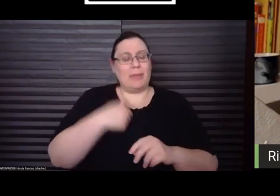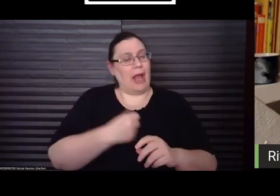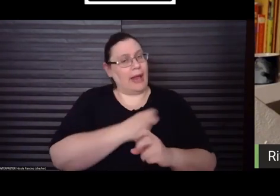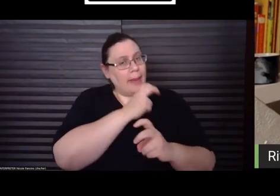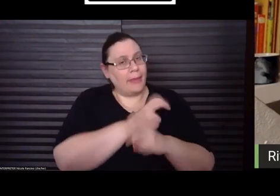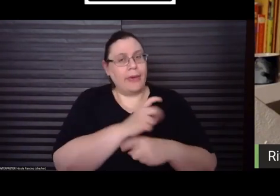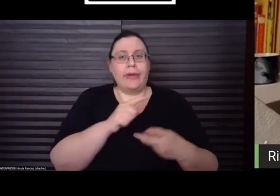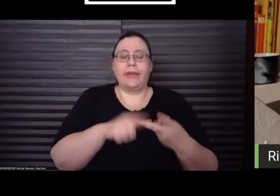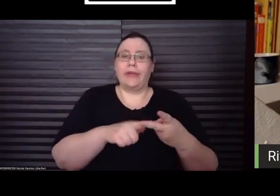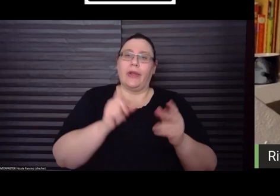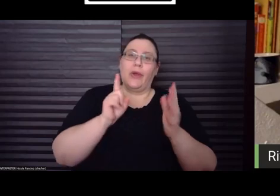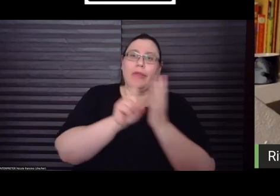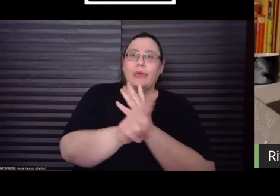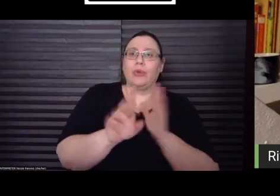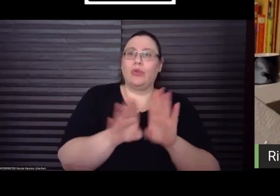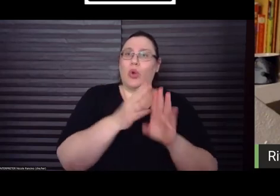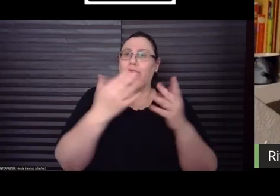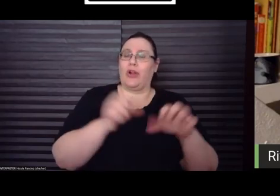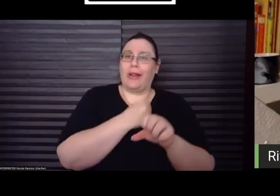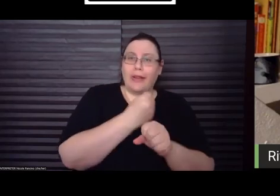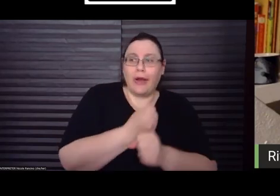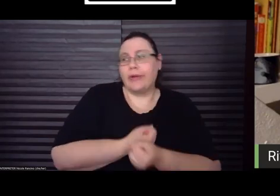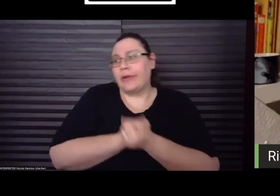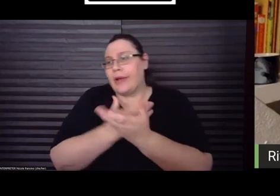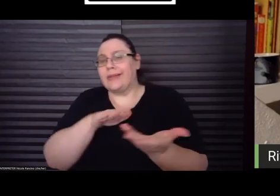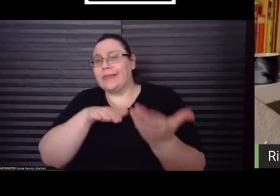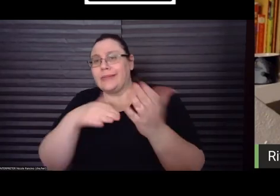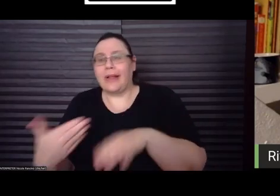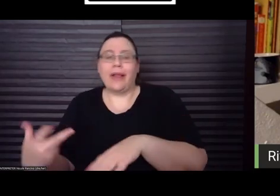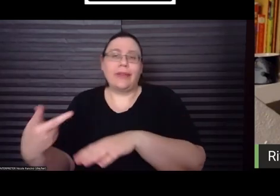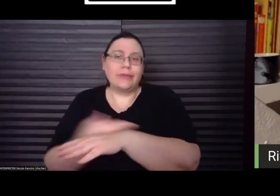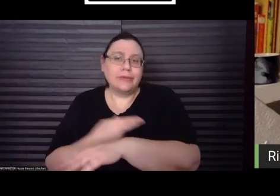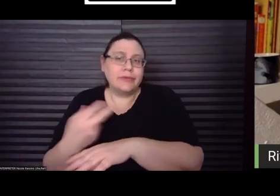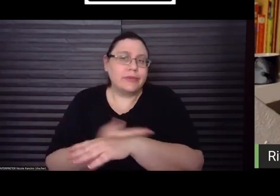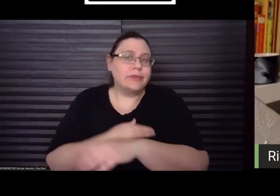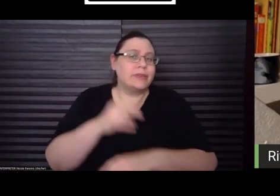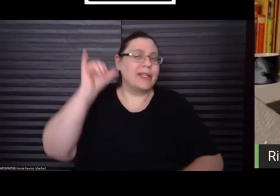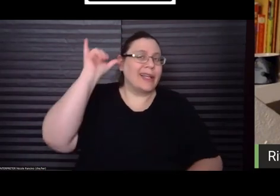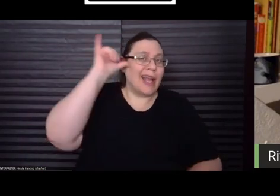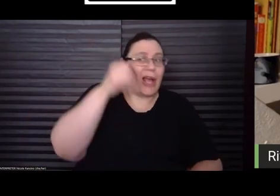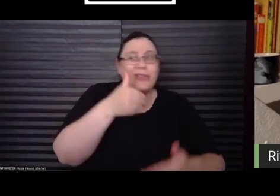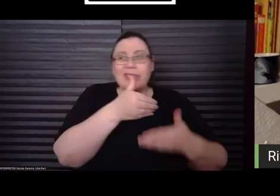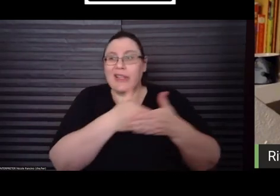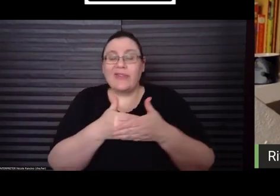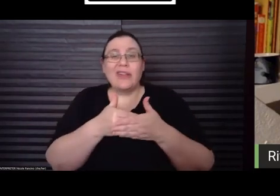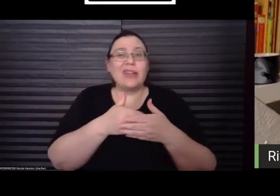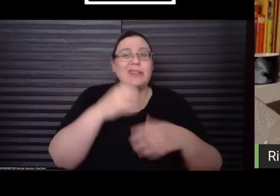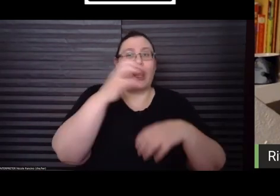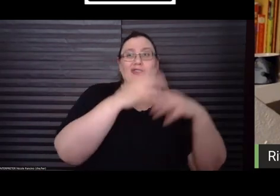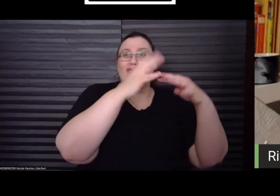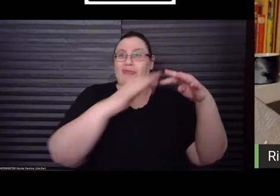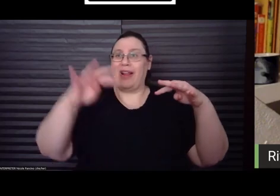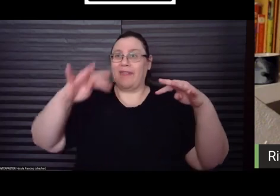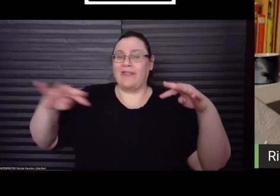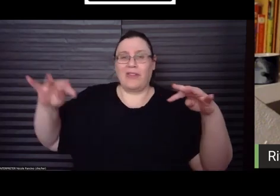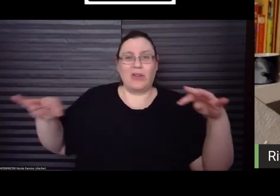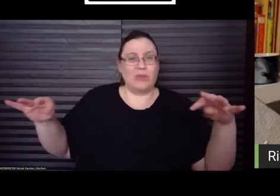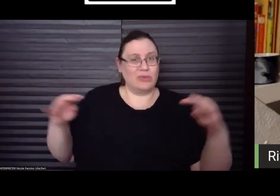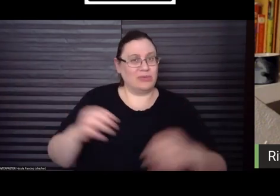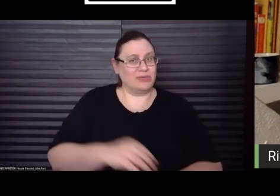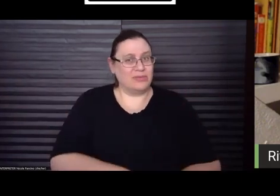make lame, to pass through locked doors, to be the death of sheep, goats, cows, infants, and grapevines, and even to cure at